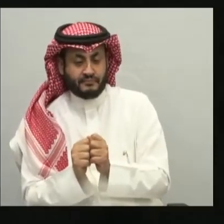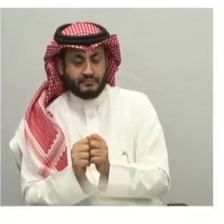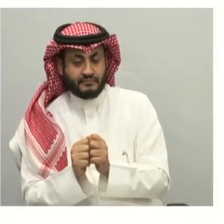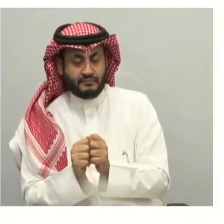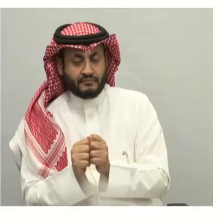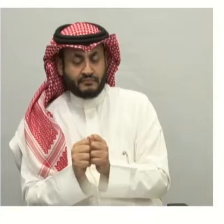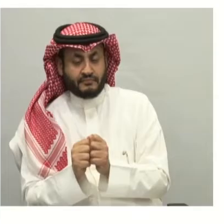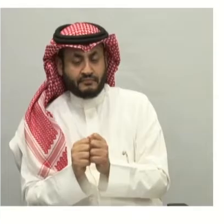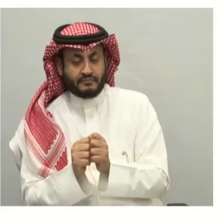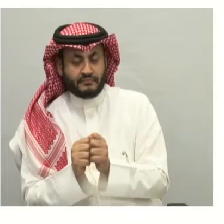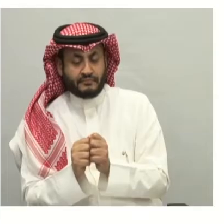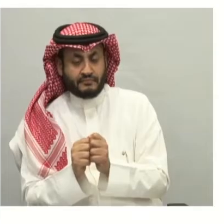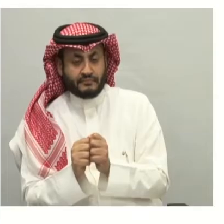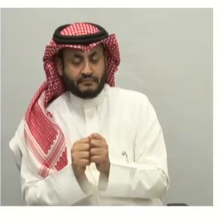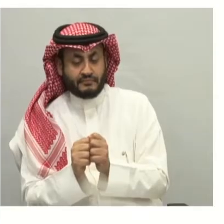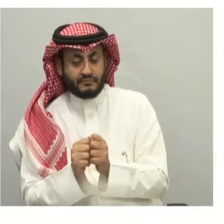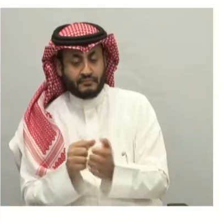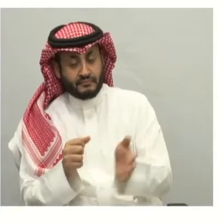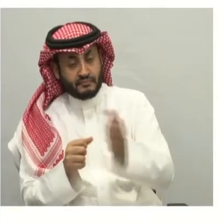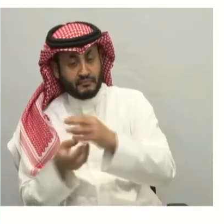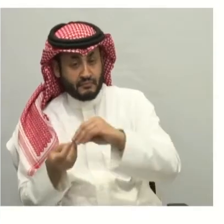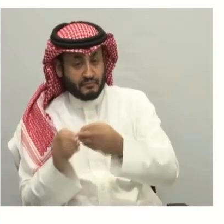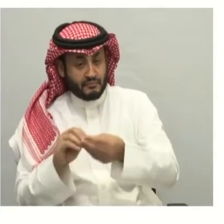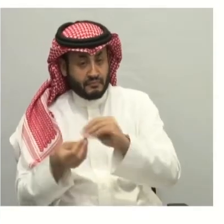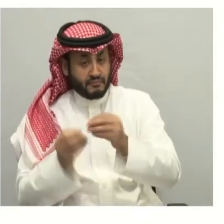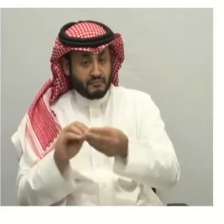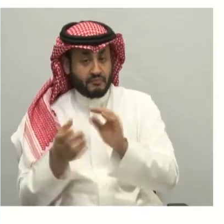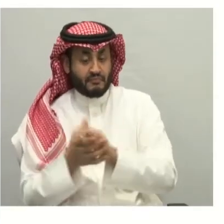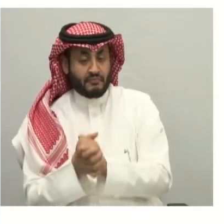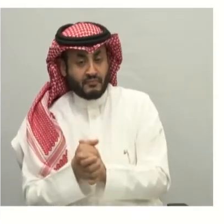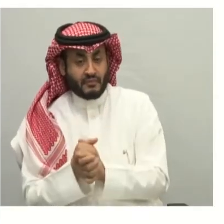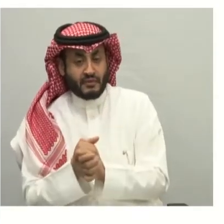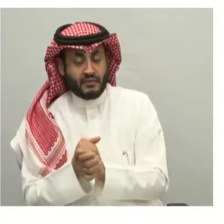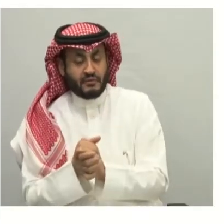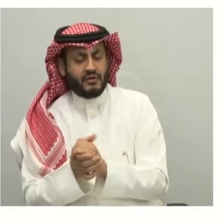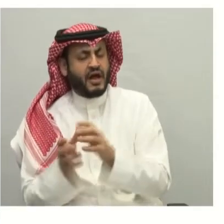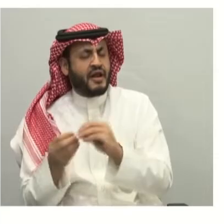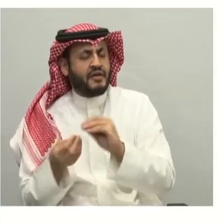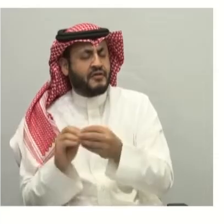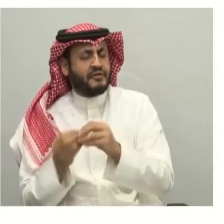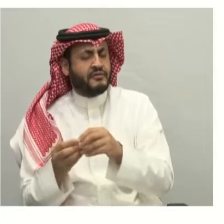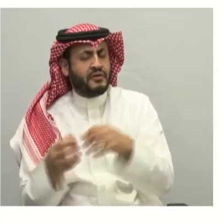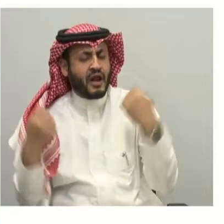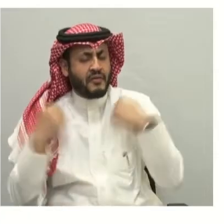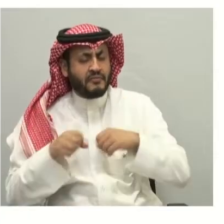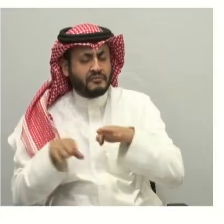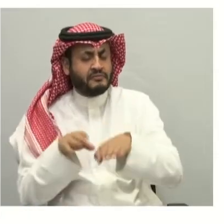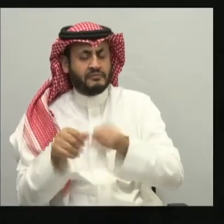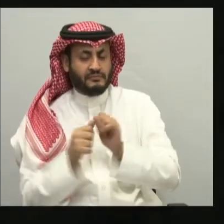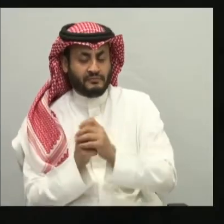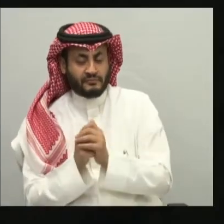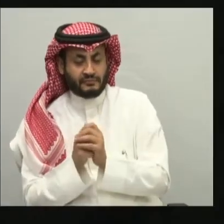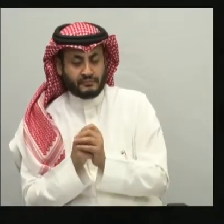kind of clothes that Adnan wants to buy. So let's begin, or let's talk about the colors. What kind of colors does